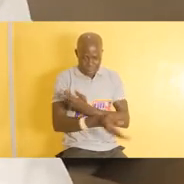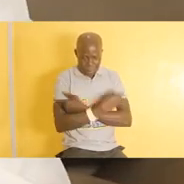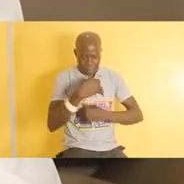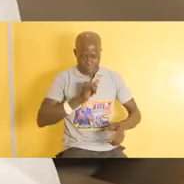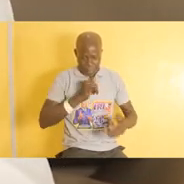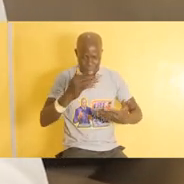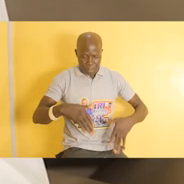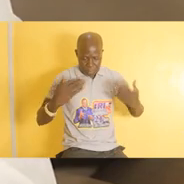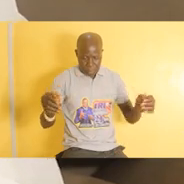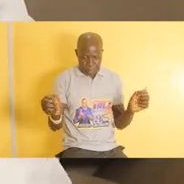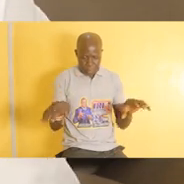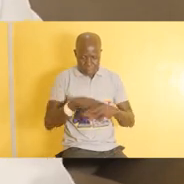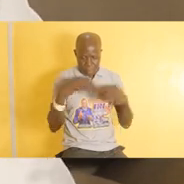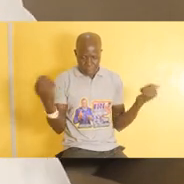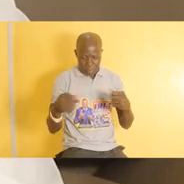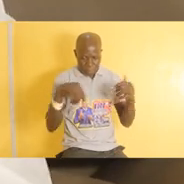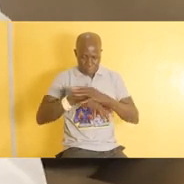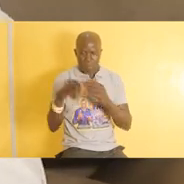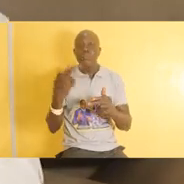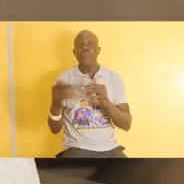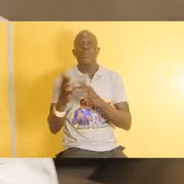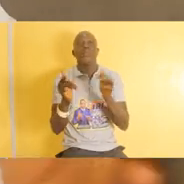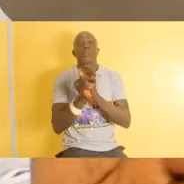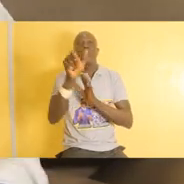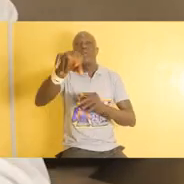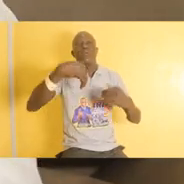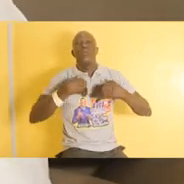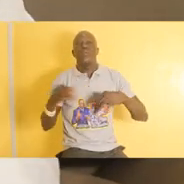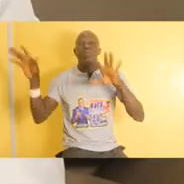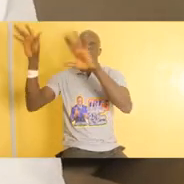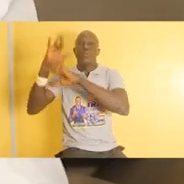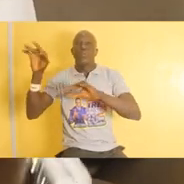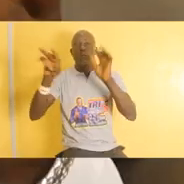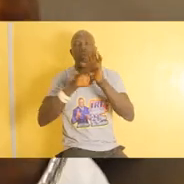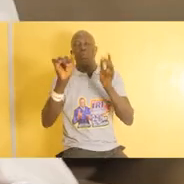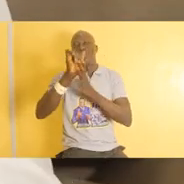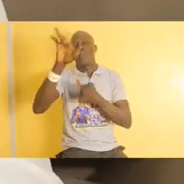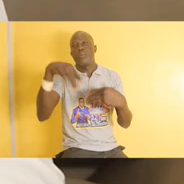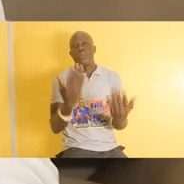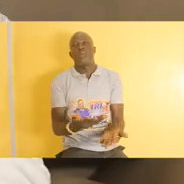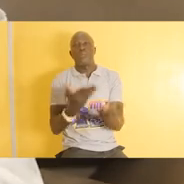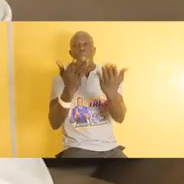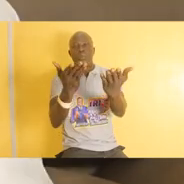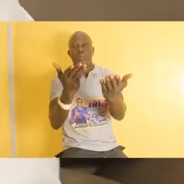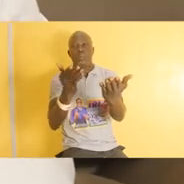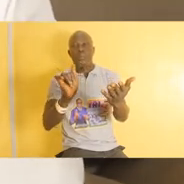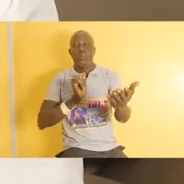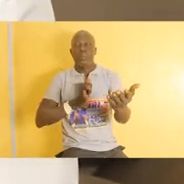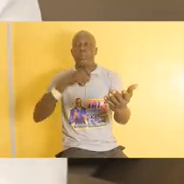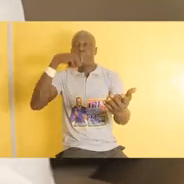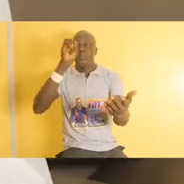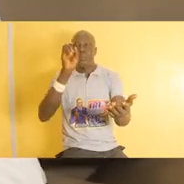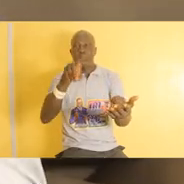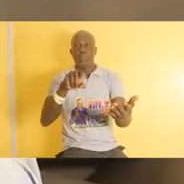happy wedding anniversary. Lord call Jesus. E ori anuba. Amen. E te wa toju sa. Emi